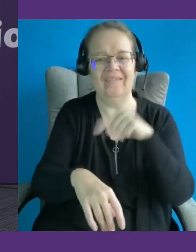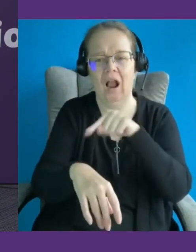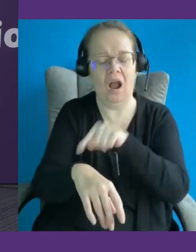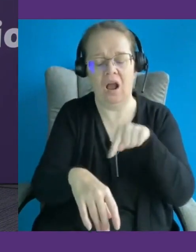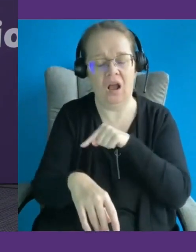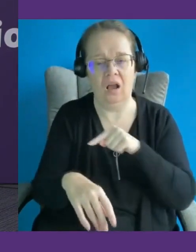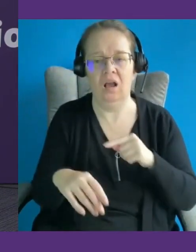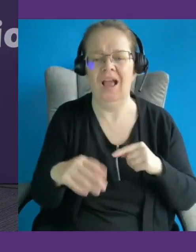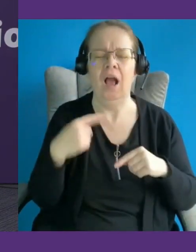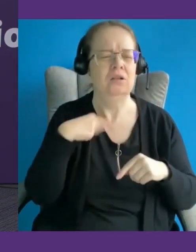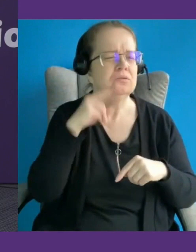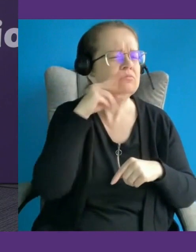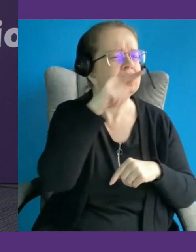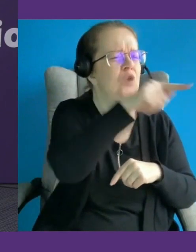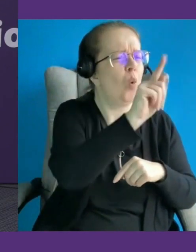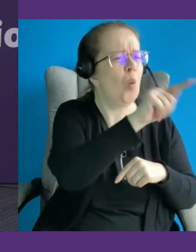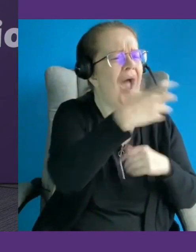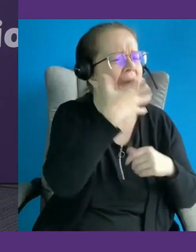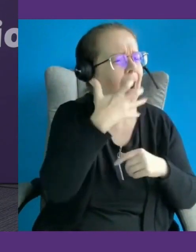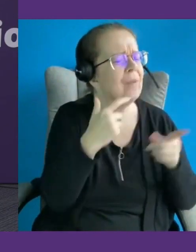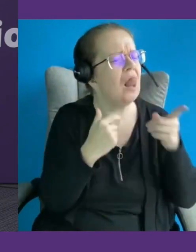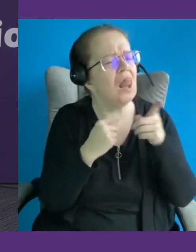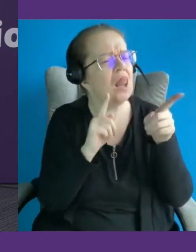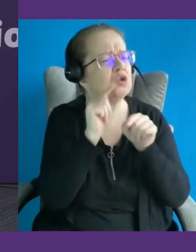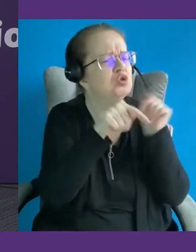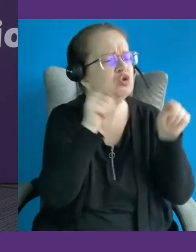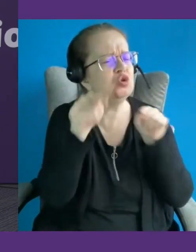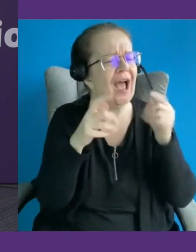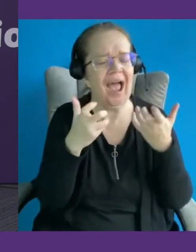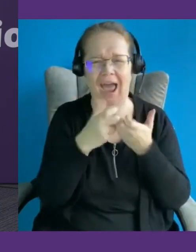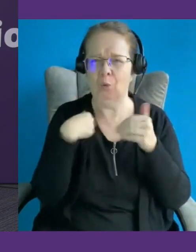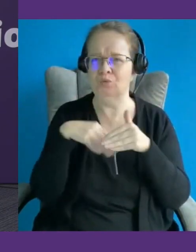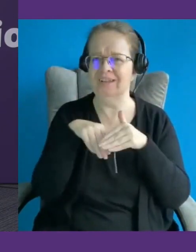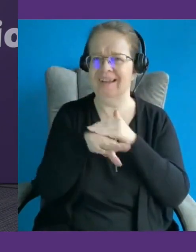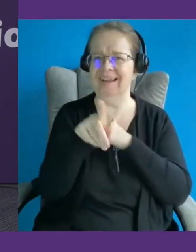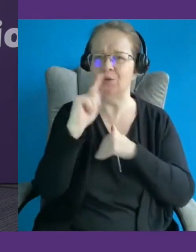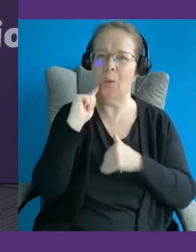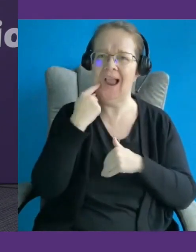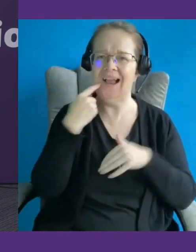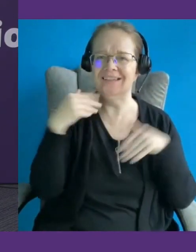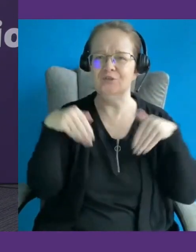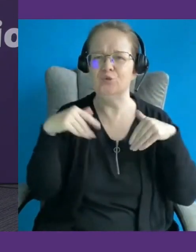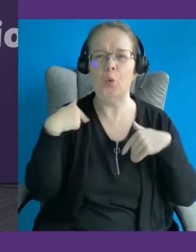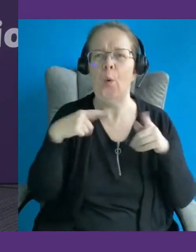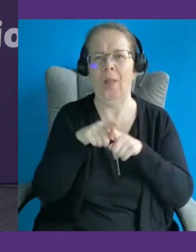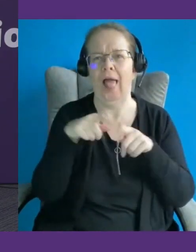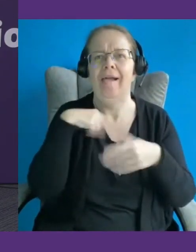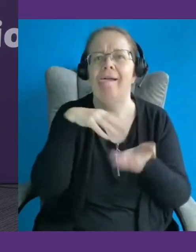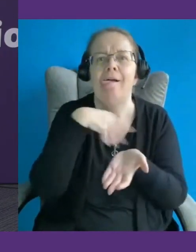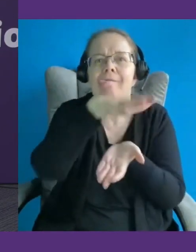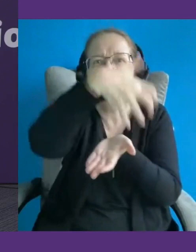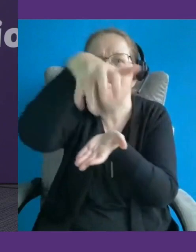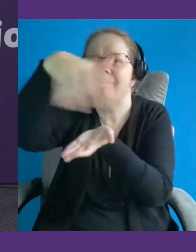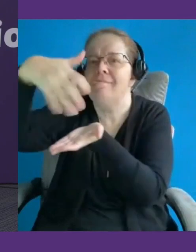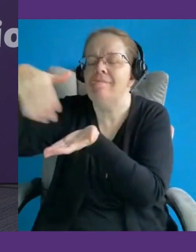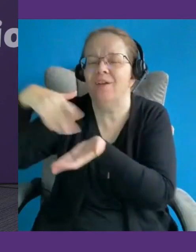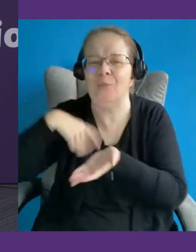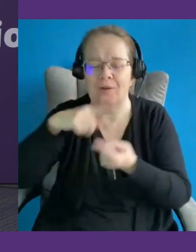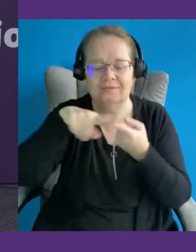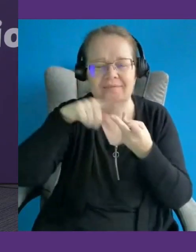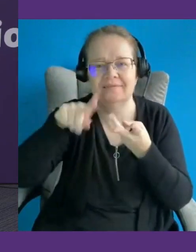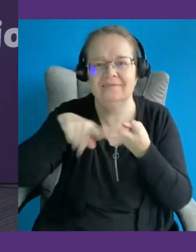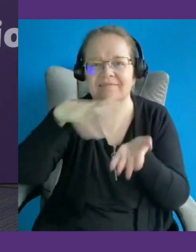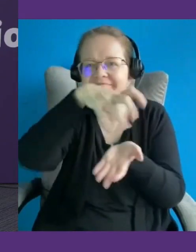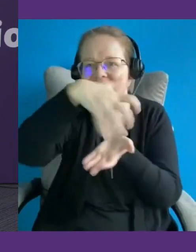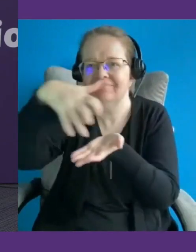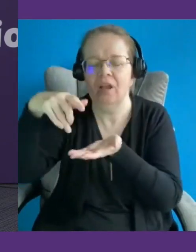else doing at Apple, and how do we go into the candy store and figure out what all those things are to be able to make our the work we do for our communities